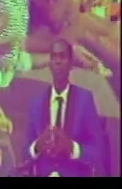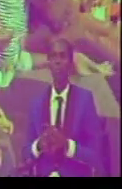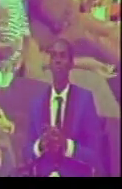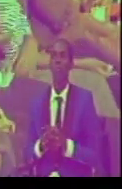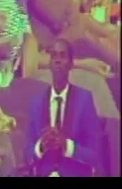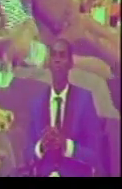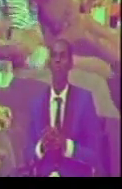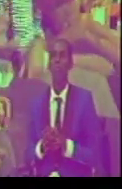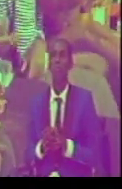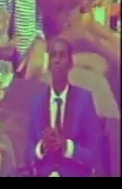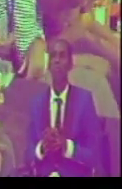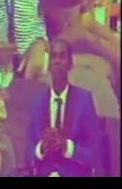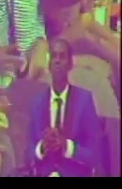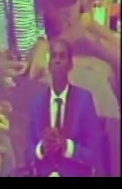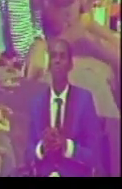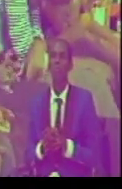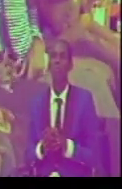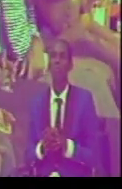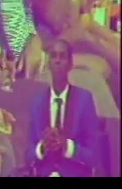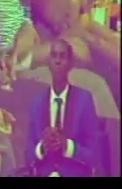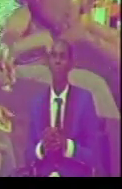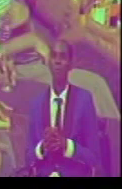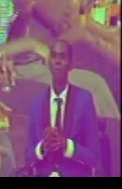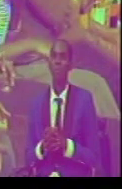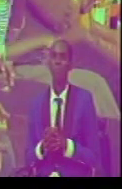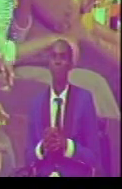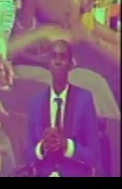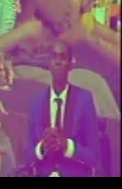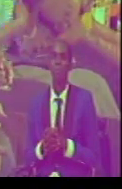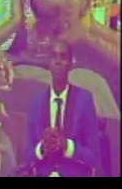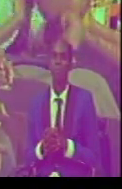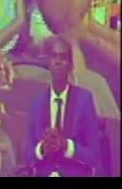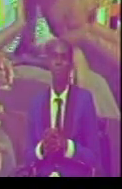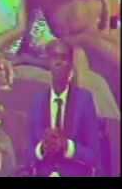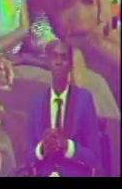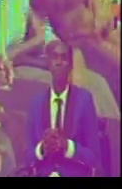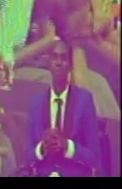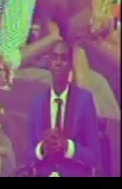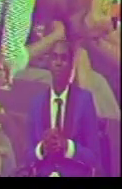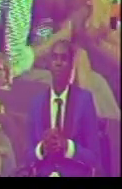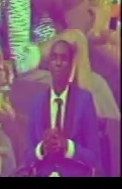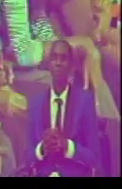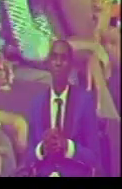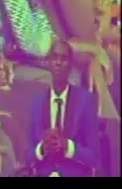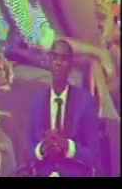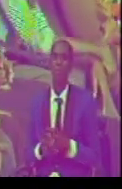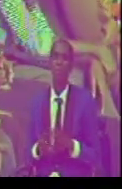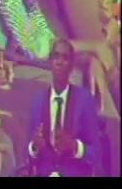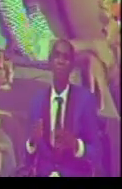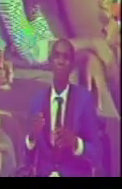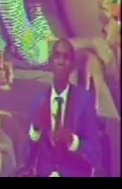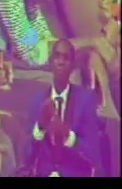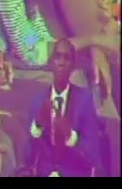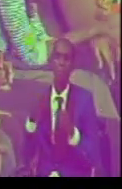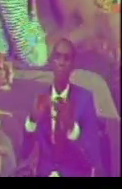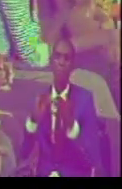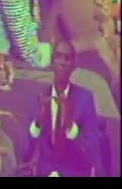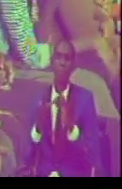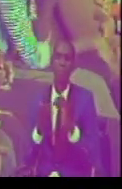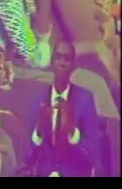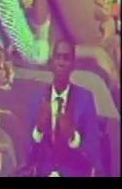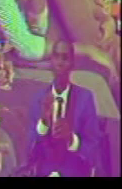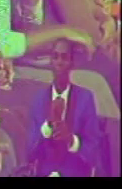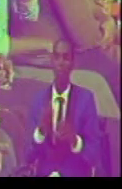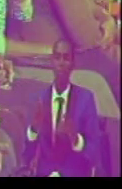From the social media unit. And we're going to take this one very quickly. This is from social media.